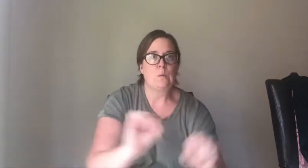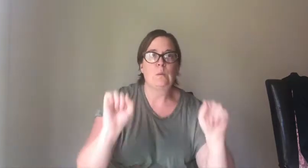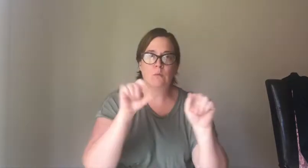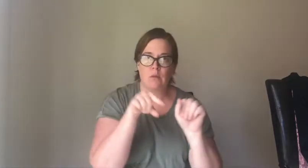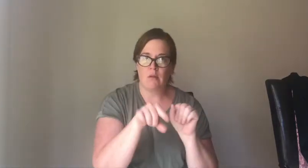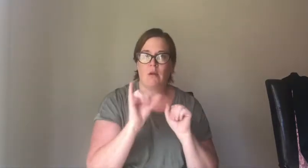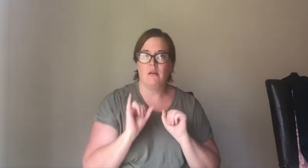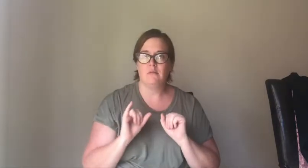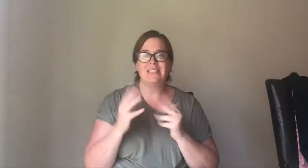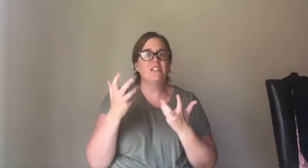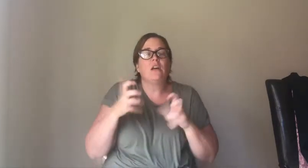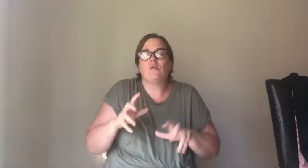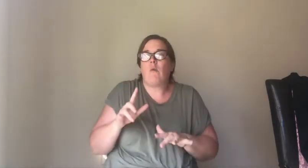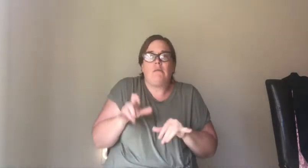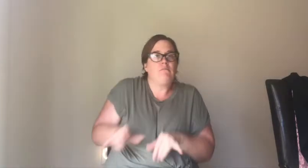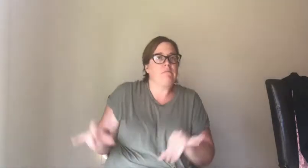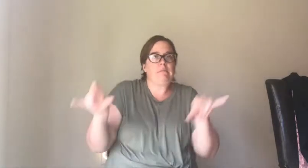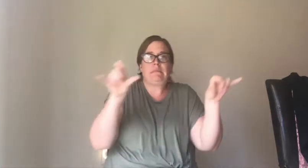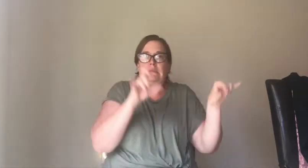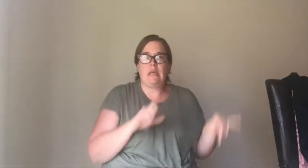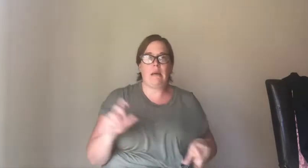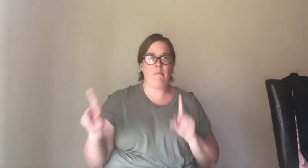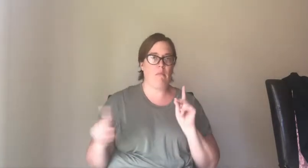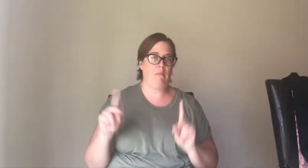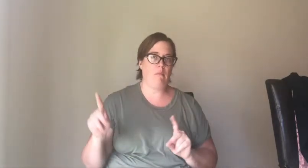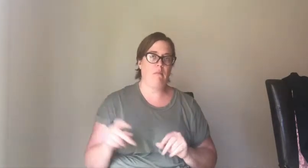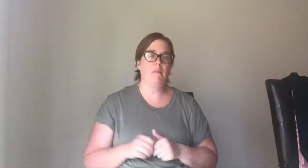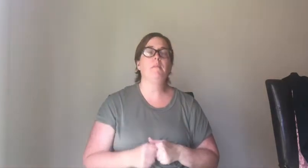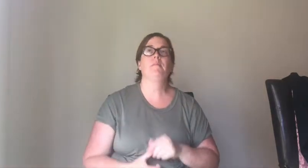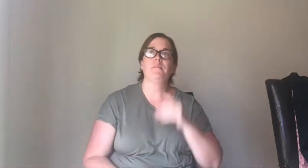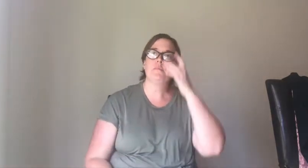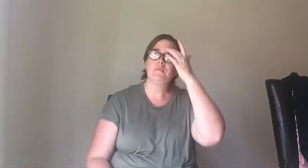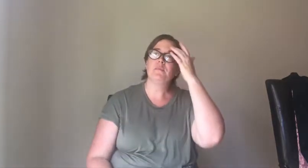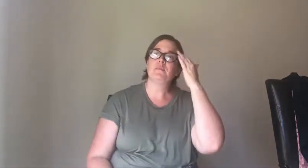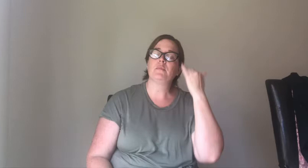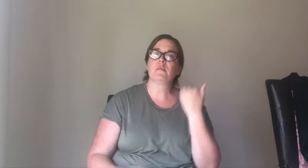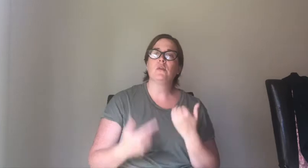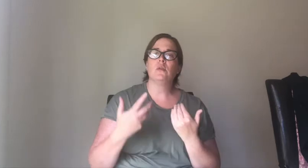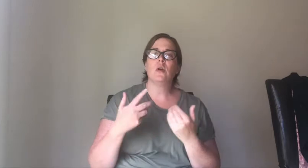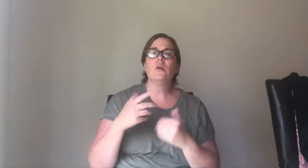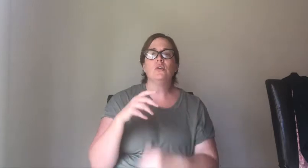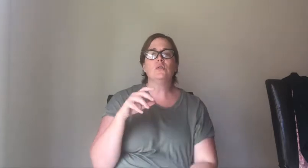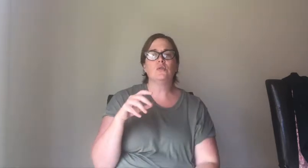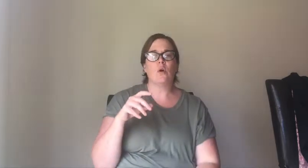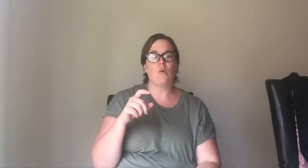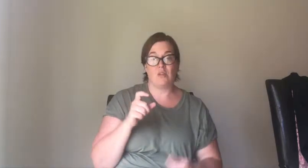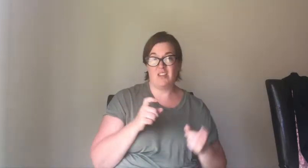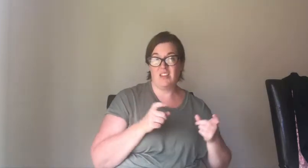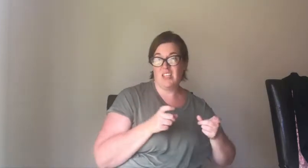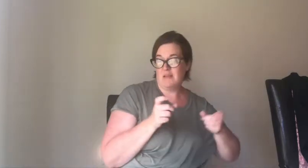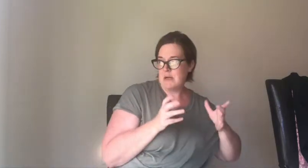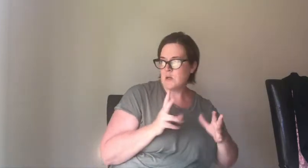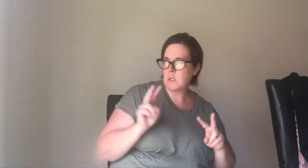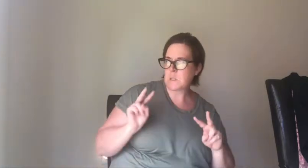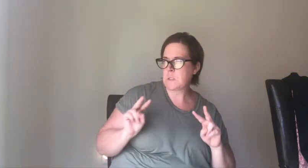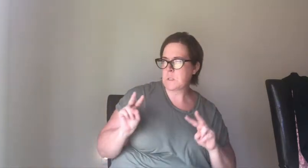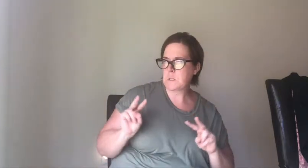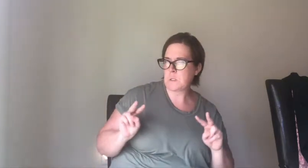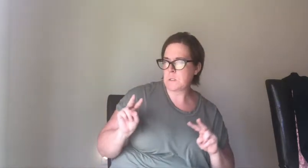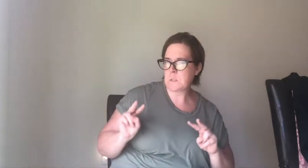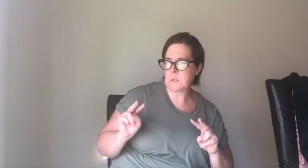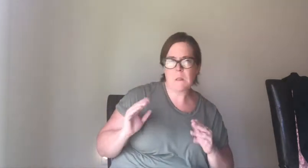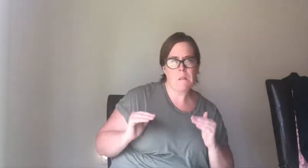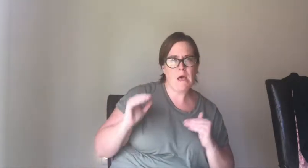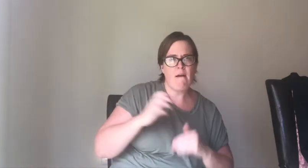You were not made to fit in. You were made to stand out. You were made to be different. That's what God's called